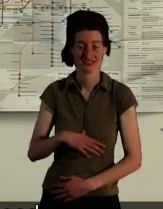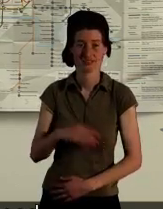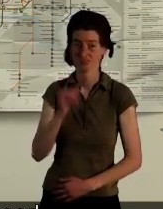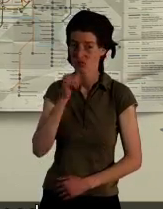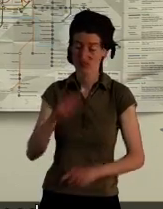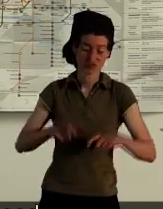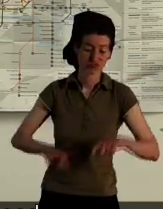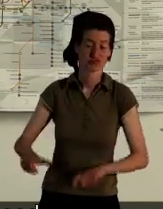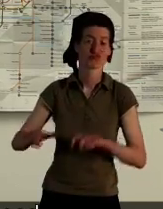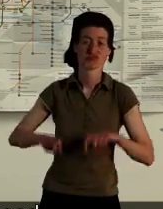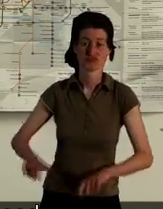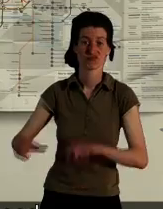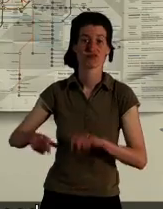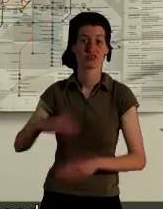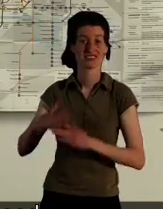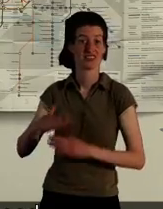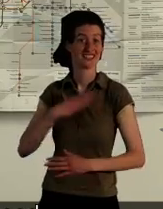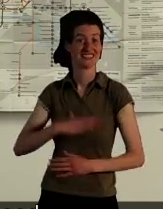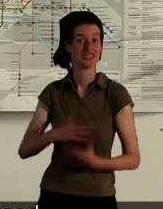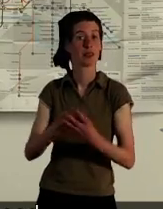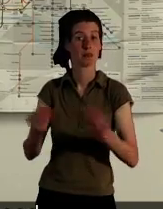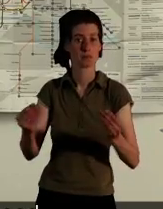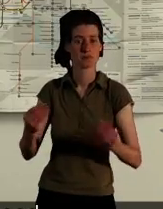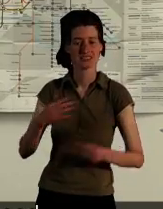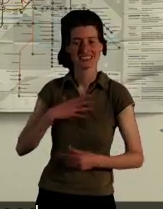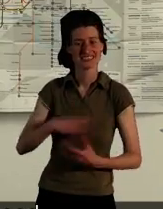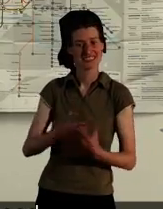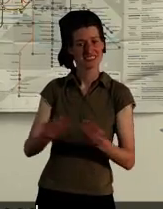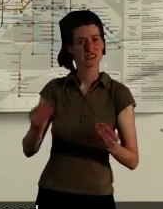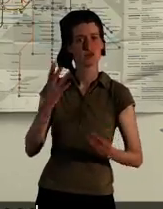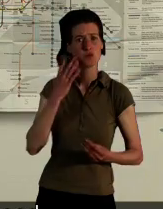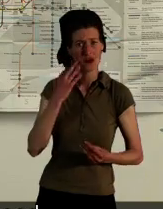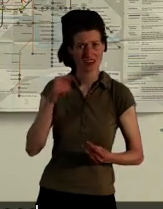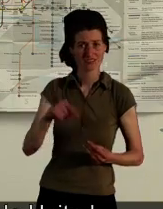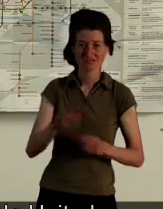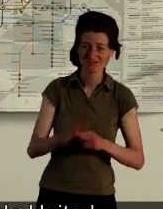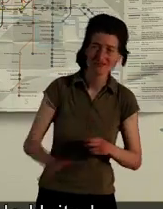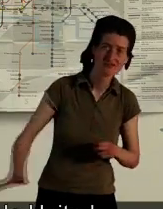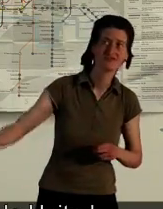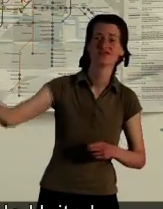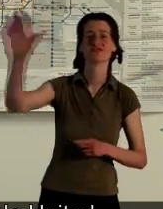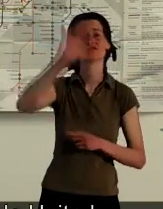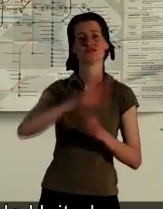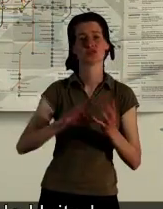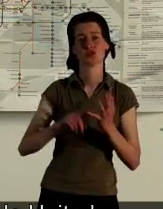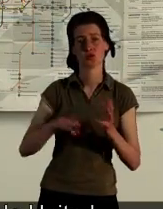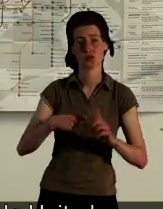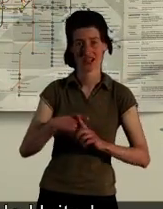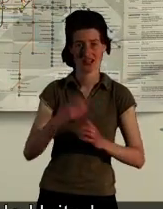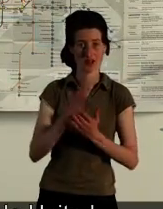need, and we will stay here until there isn't a need. Okay, but that